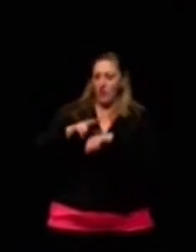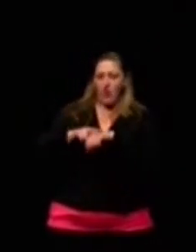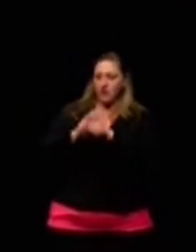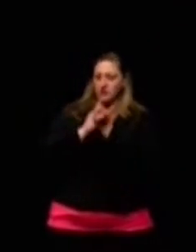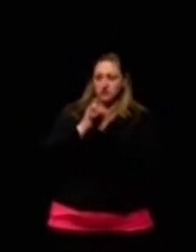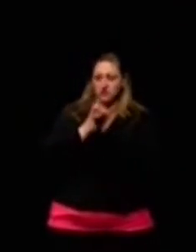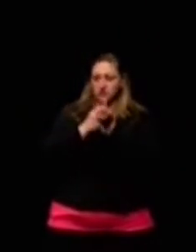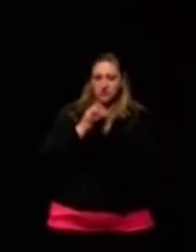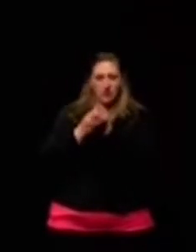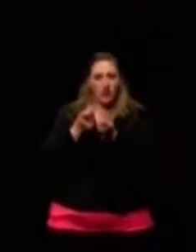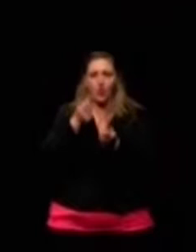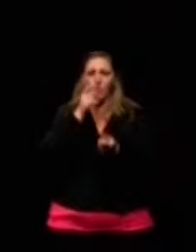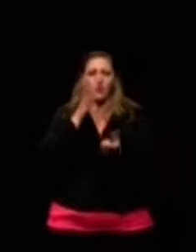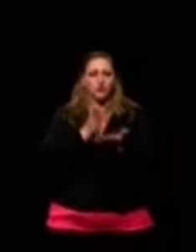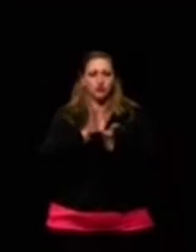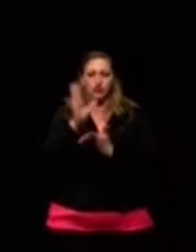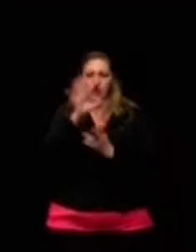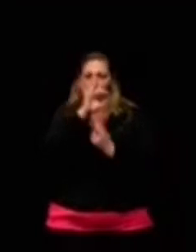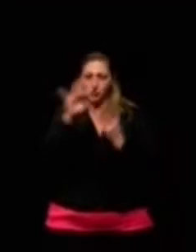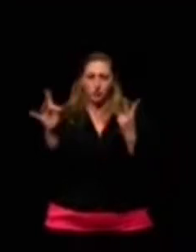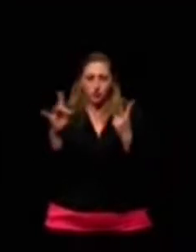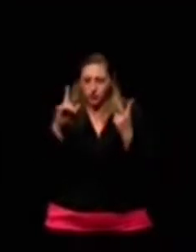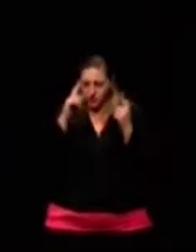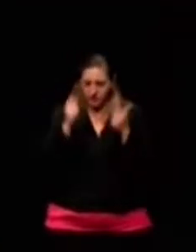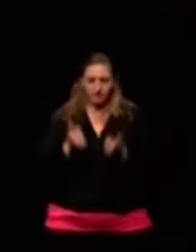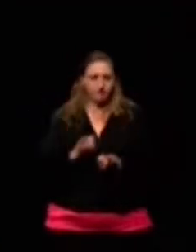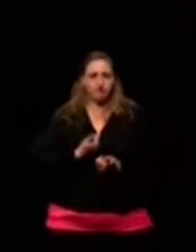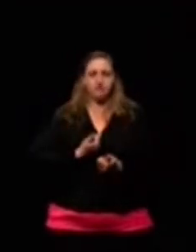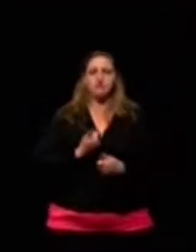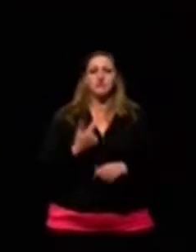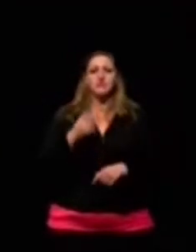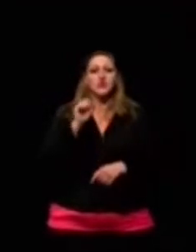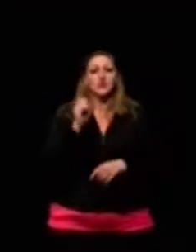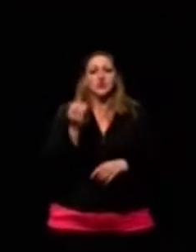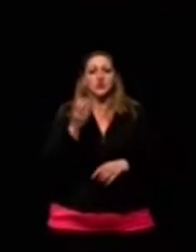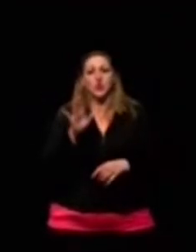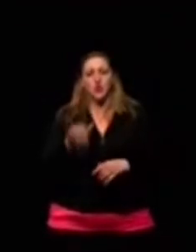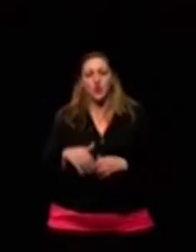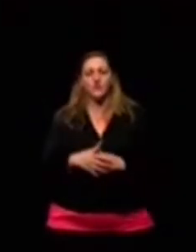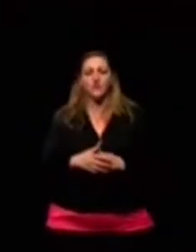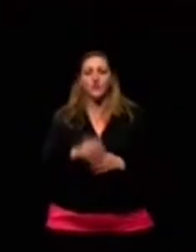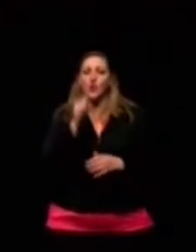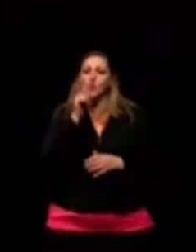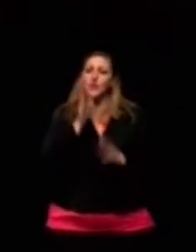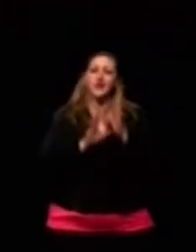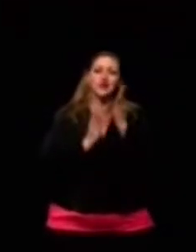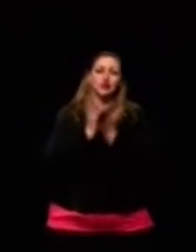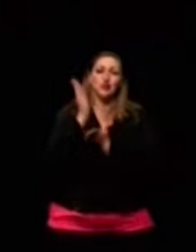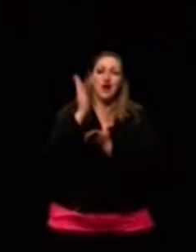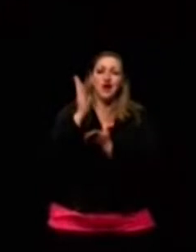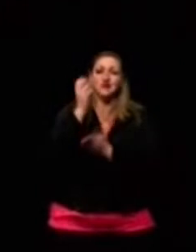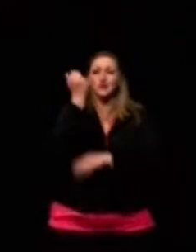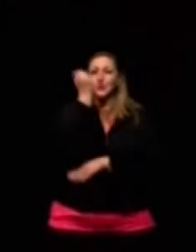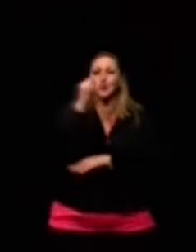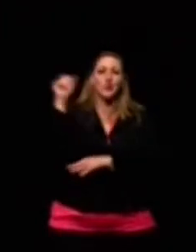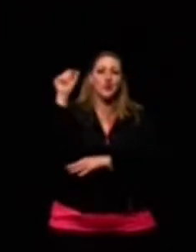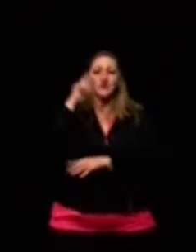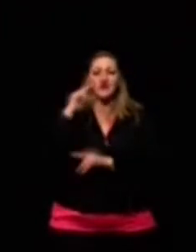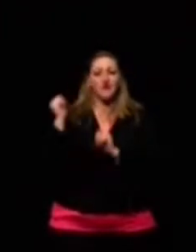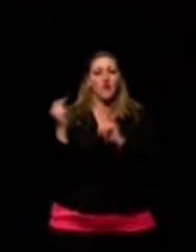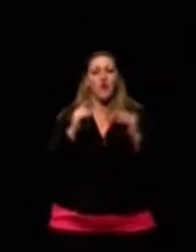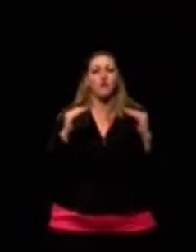choose by declaring New York State home to the women's rights movement as a safe haven for women